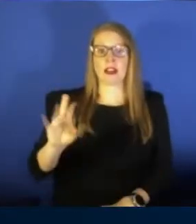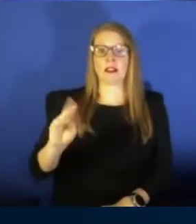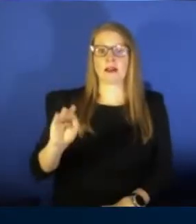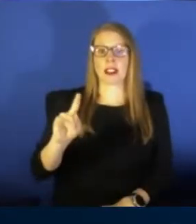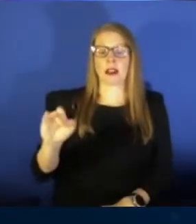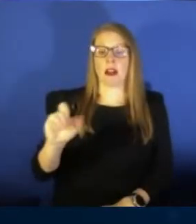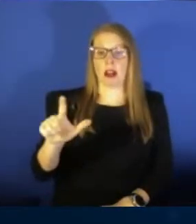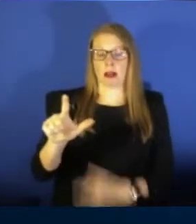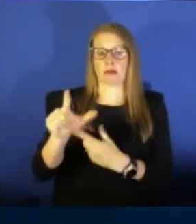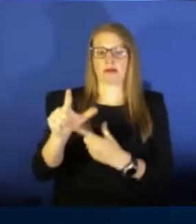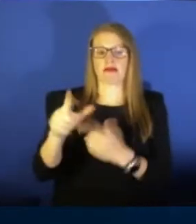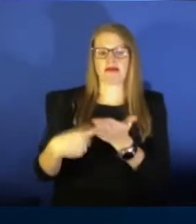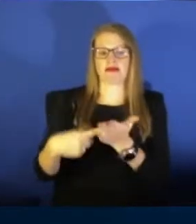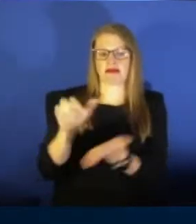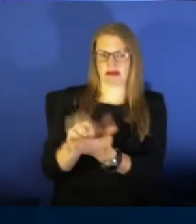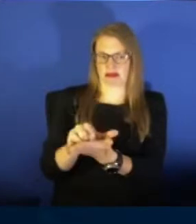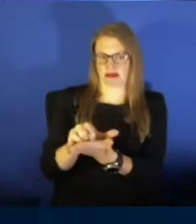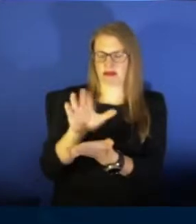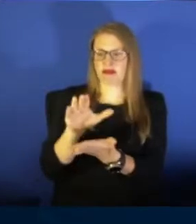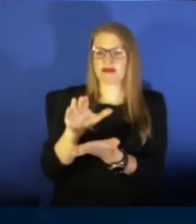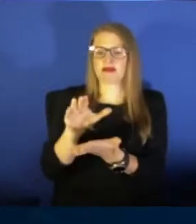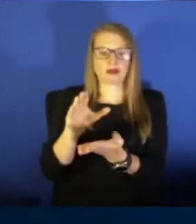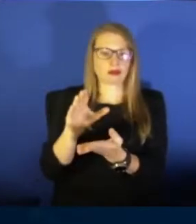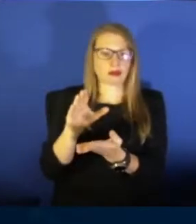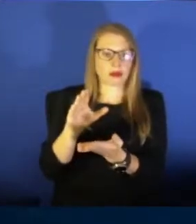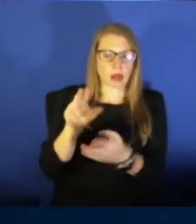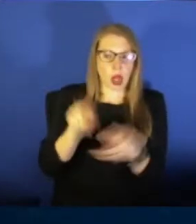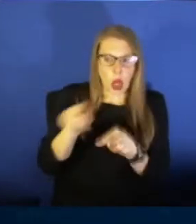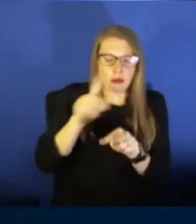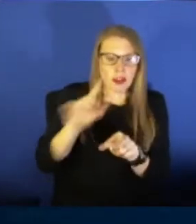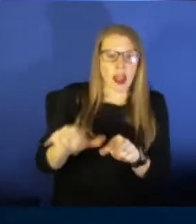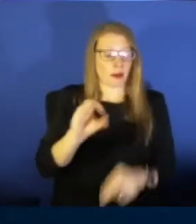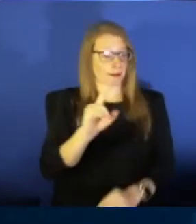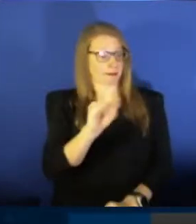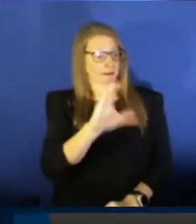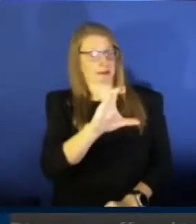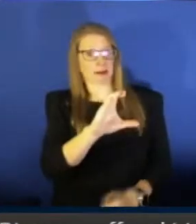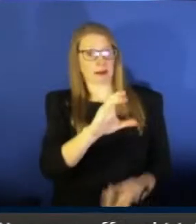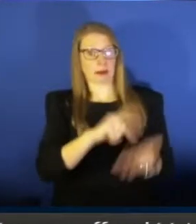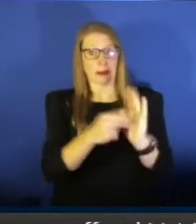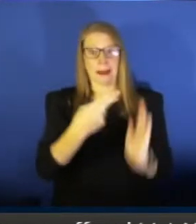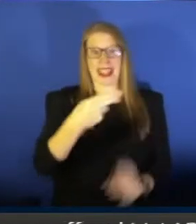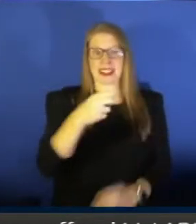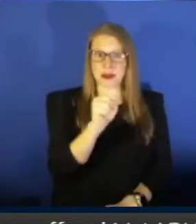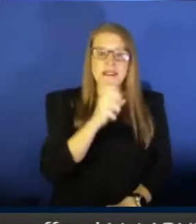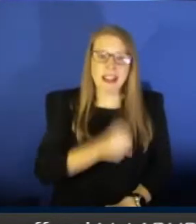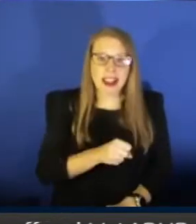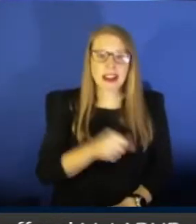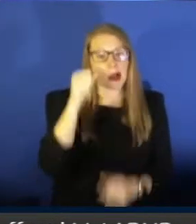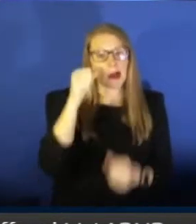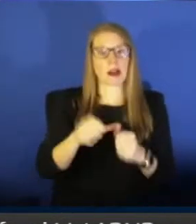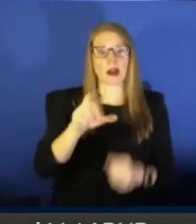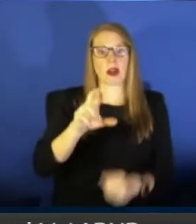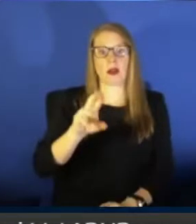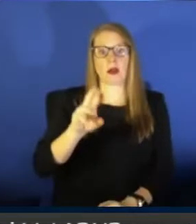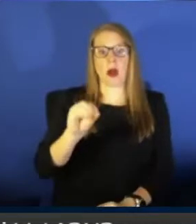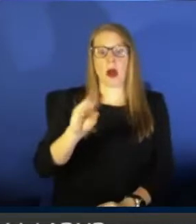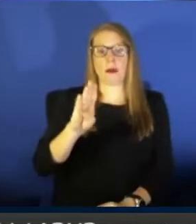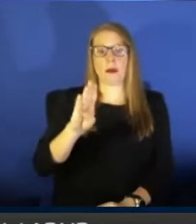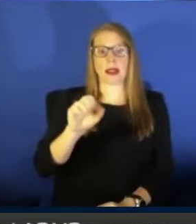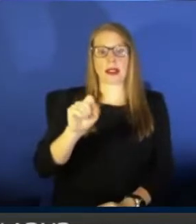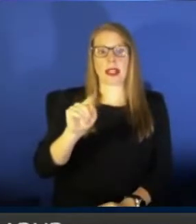over-the-counter prescriptions that they took in an overdose, in an overdose amount to try